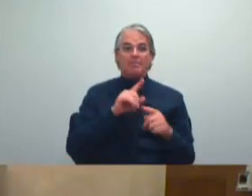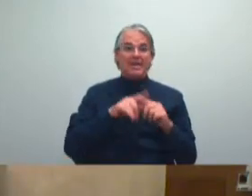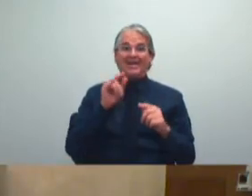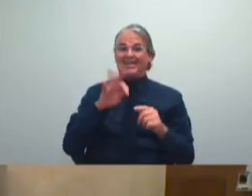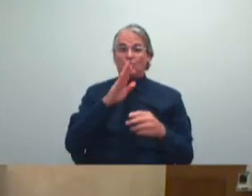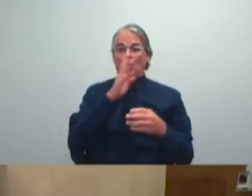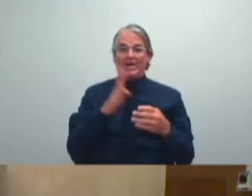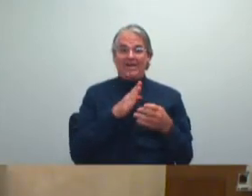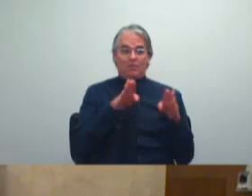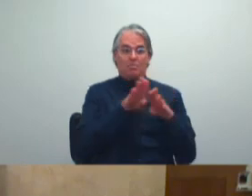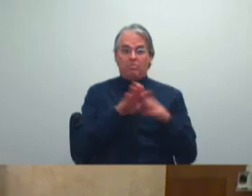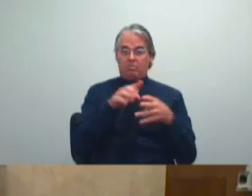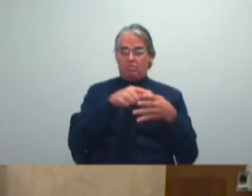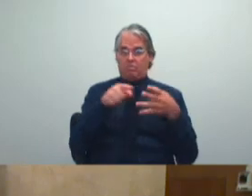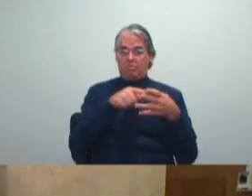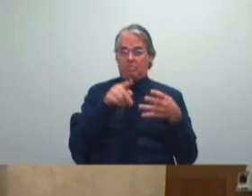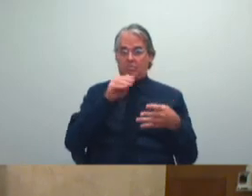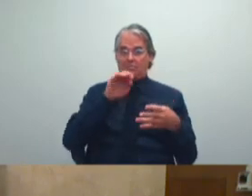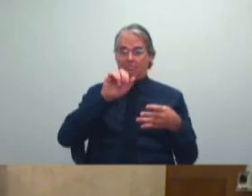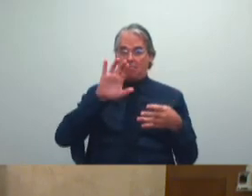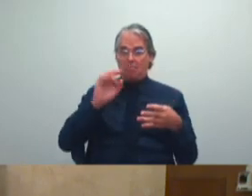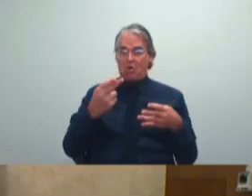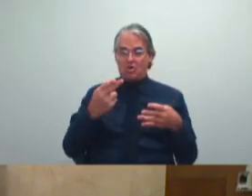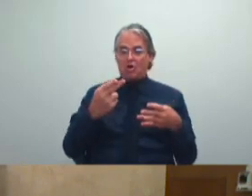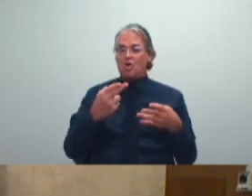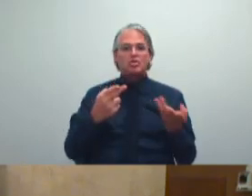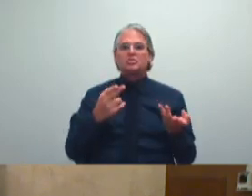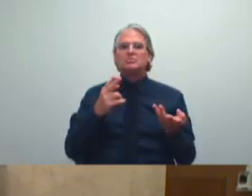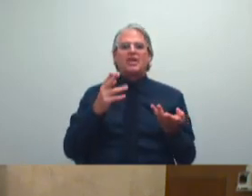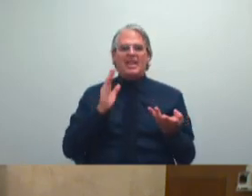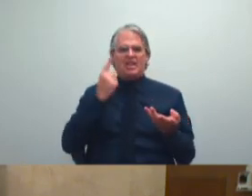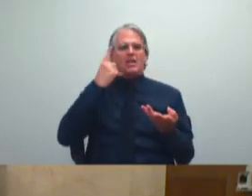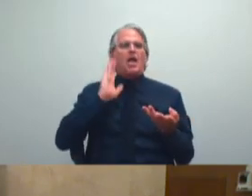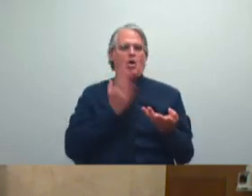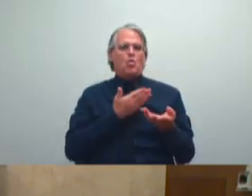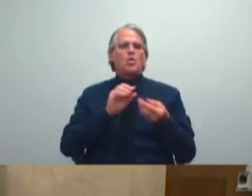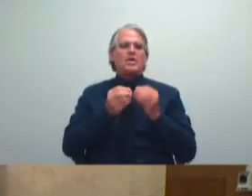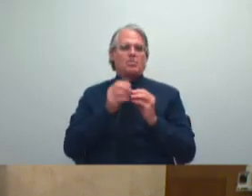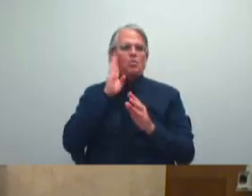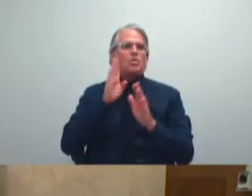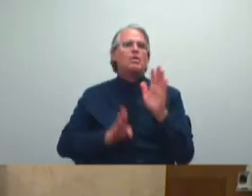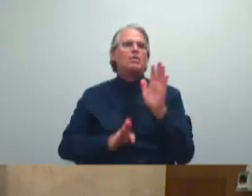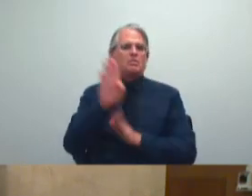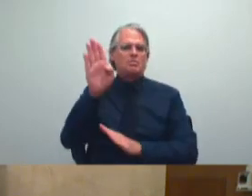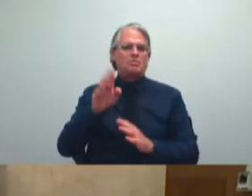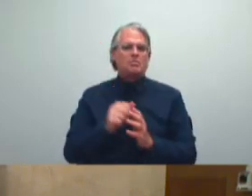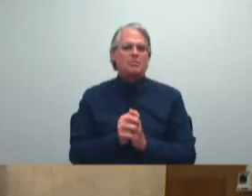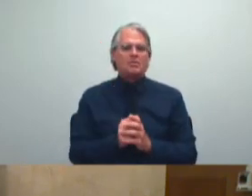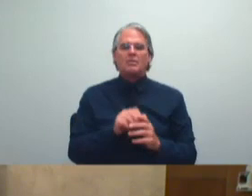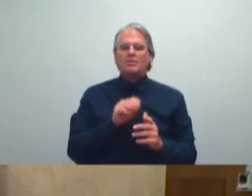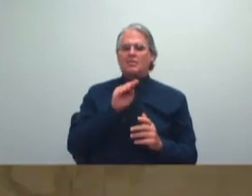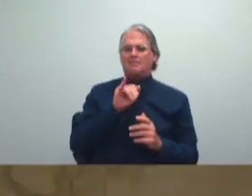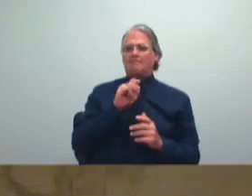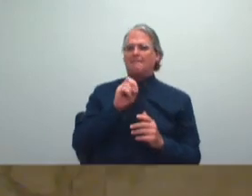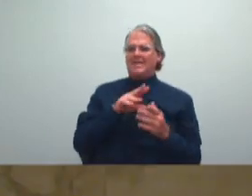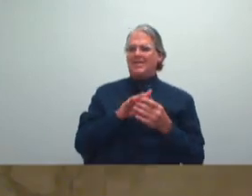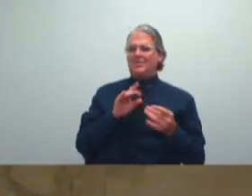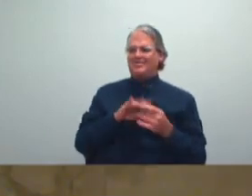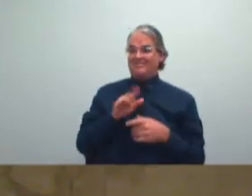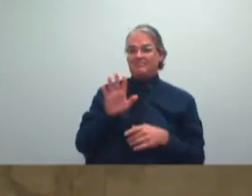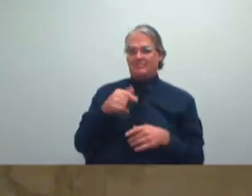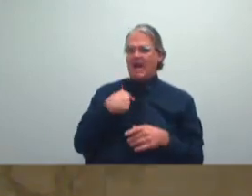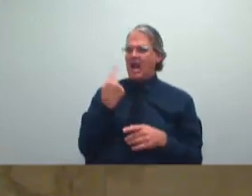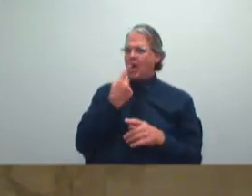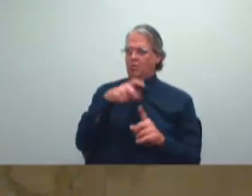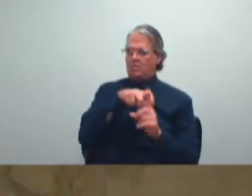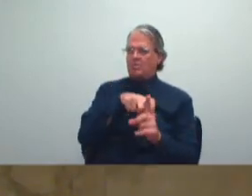really encouraging. And especially you, I mean, you're the first person I kind of run to because you're seeing it every single day. You're living it.